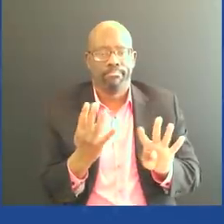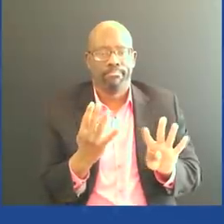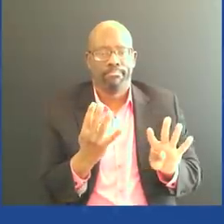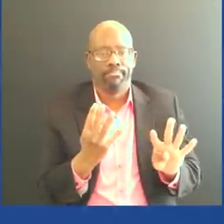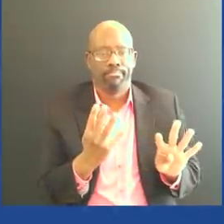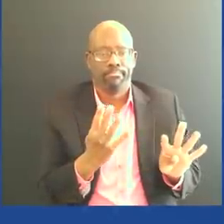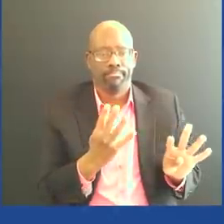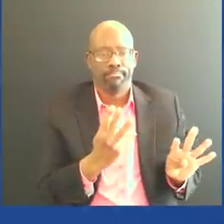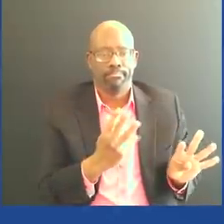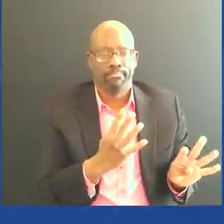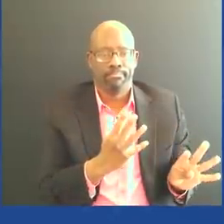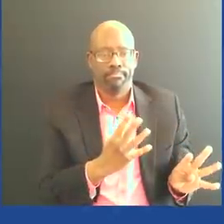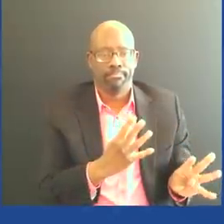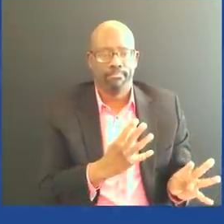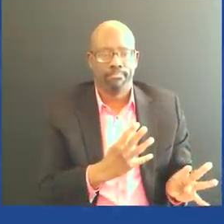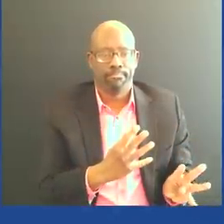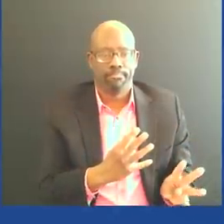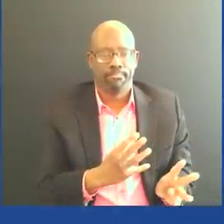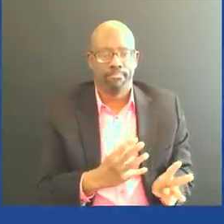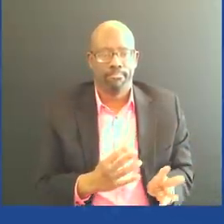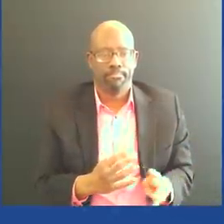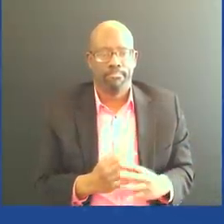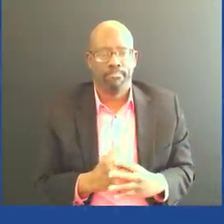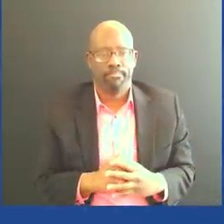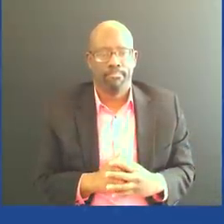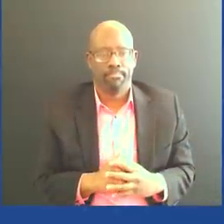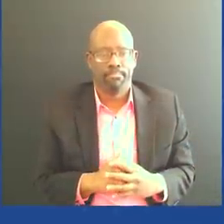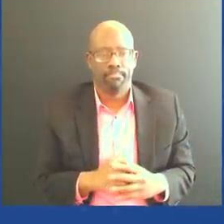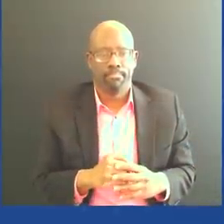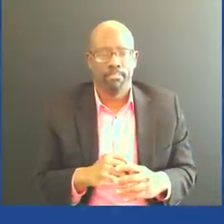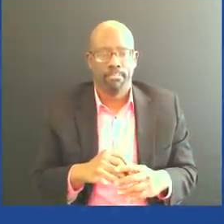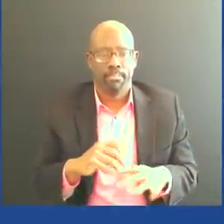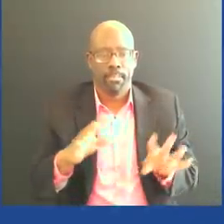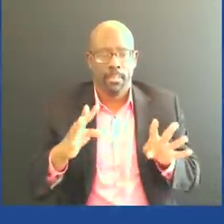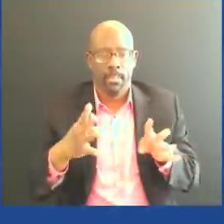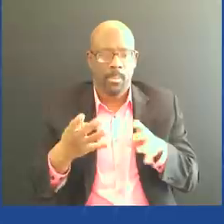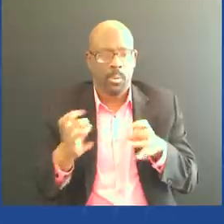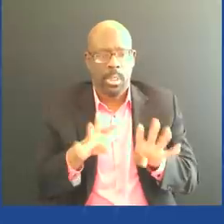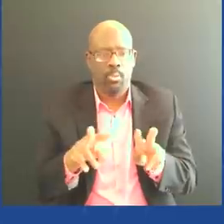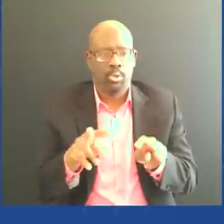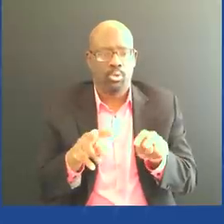Officer Deck, set the first watch. Aye, aye, sir.